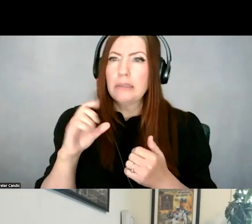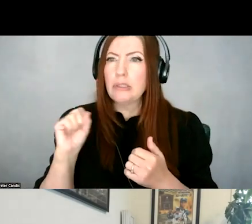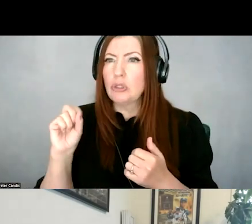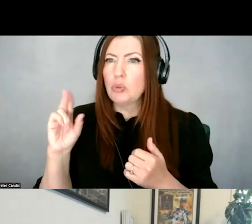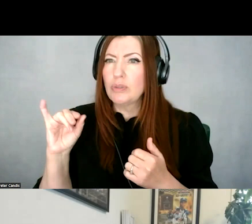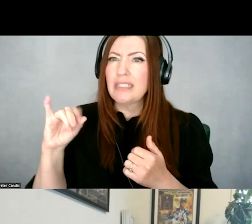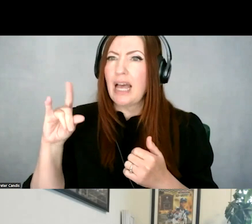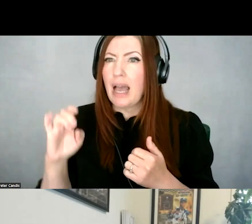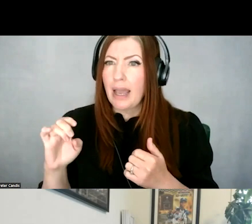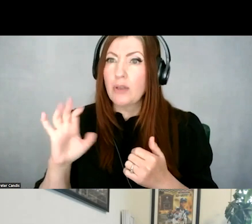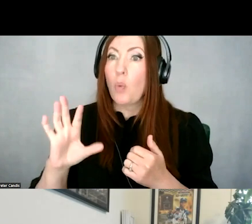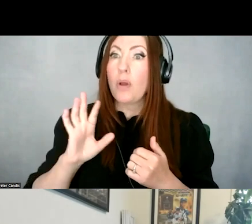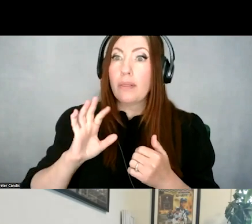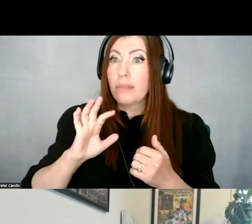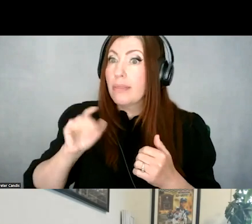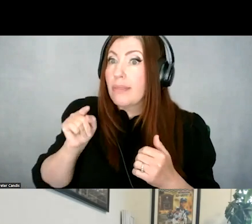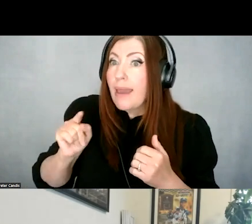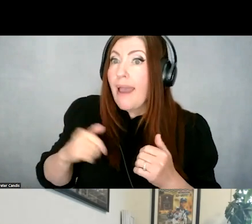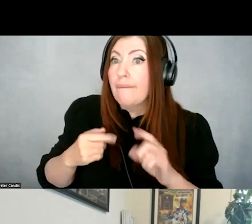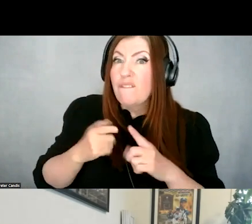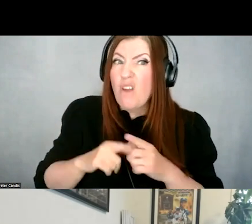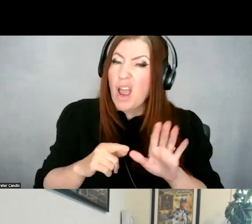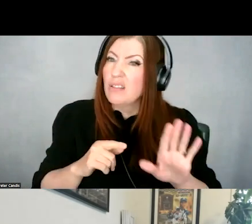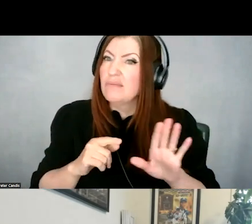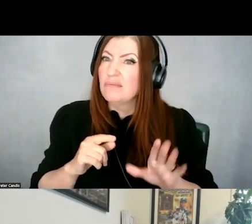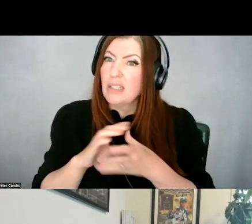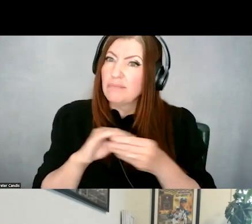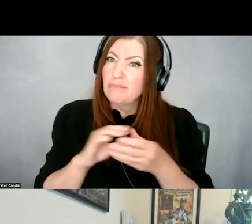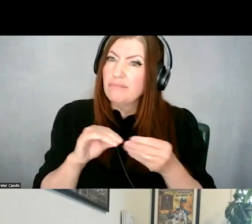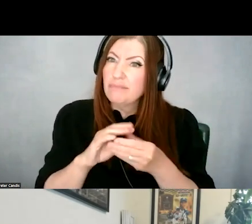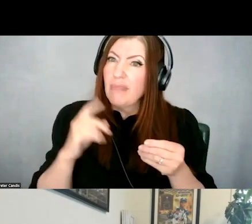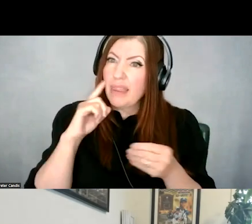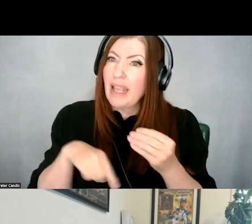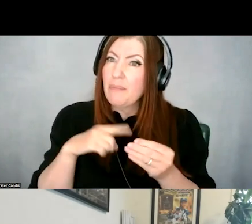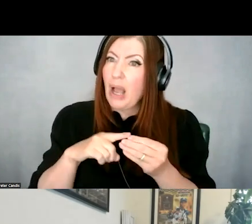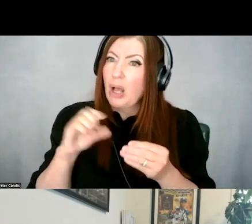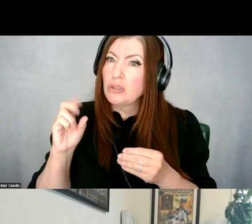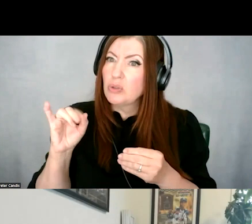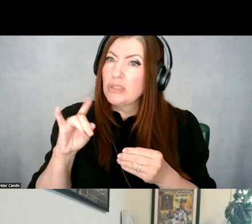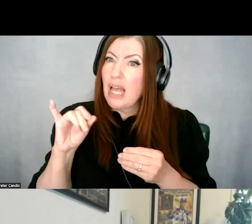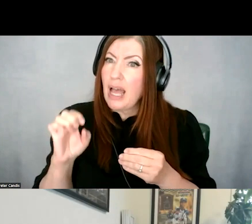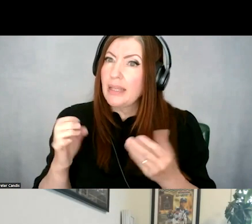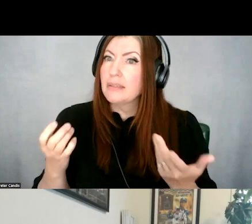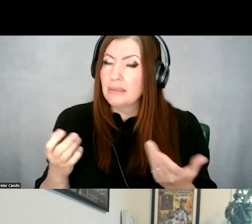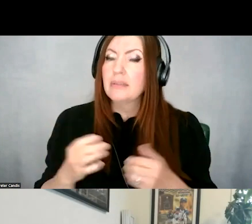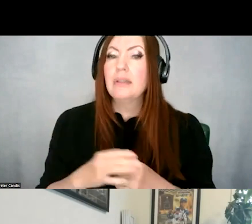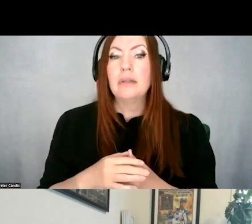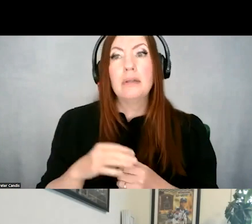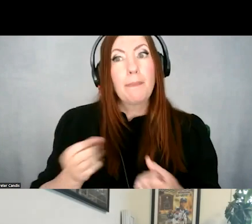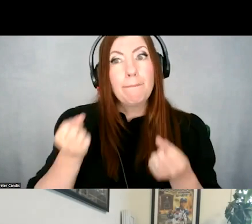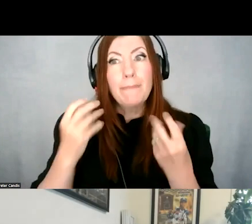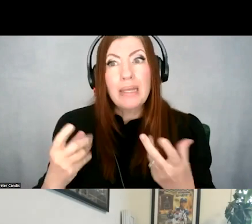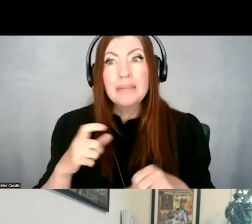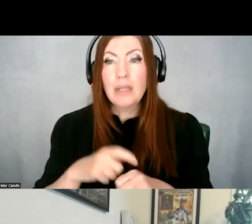friend that has expressed suicidality to them? And many times people say, well, we need